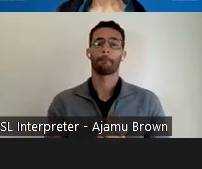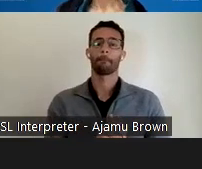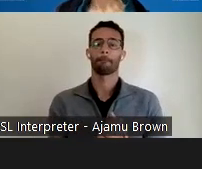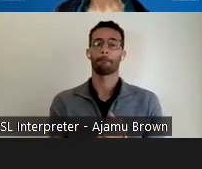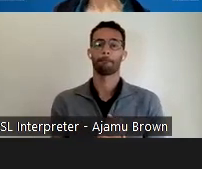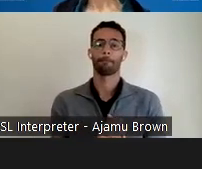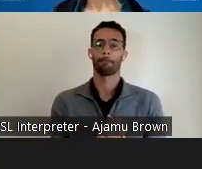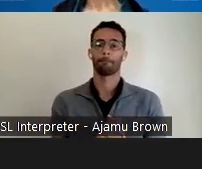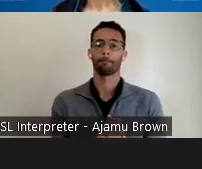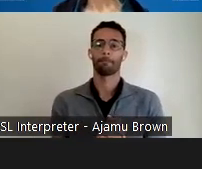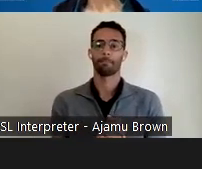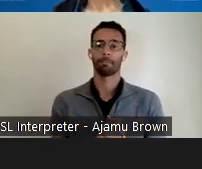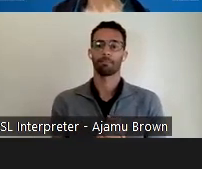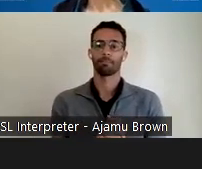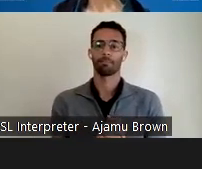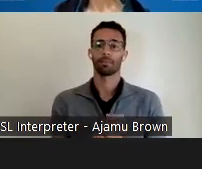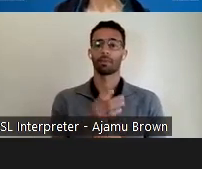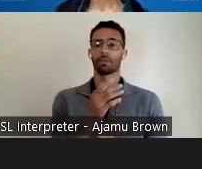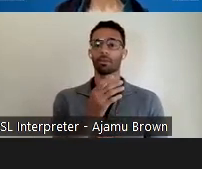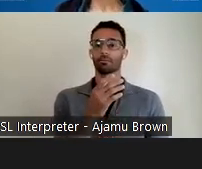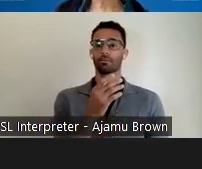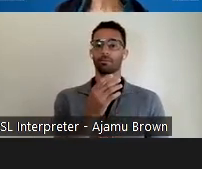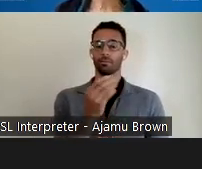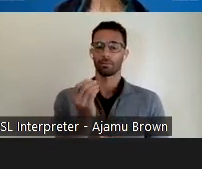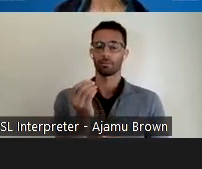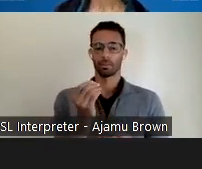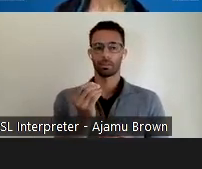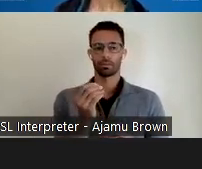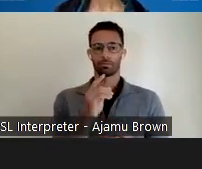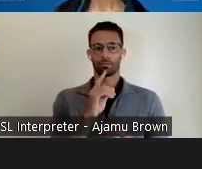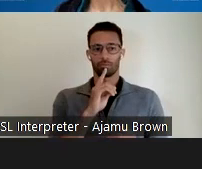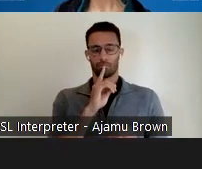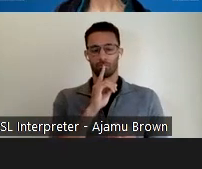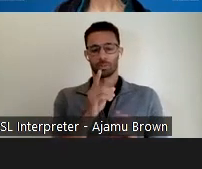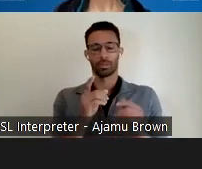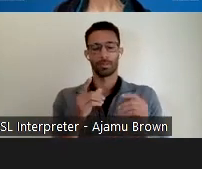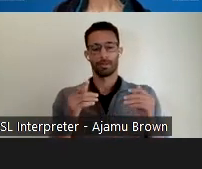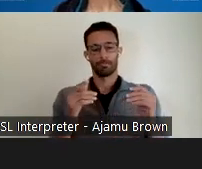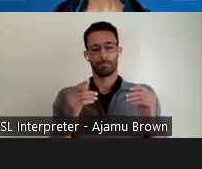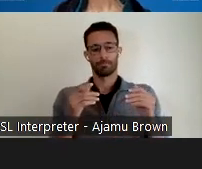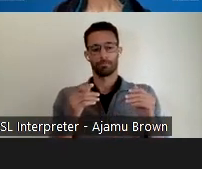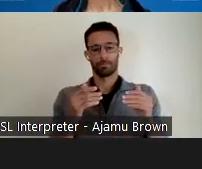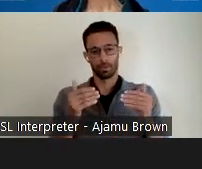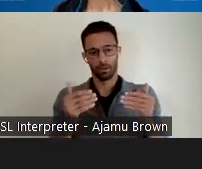And to really advance the community homestead